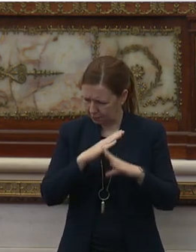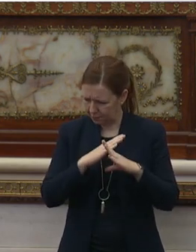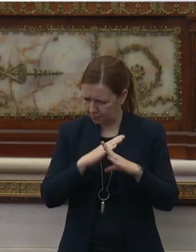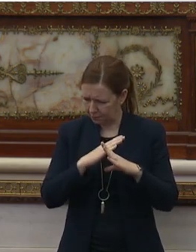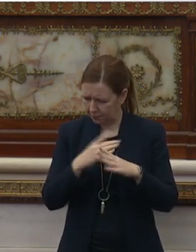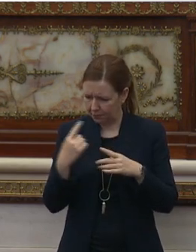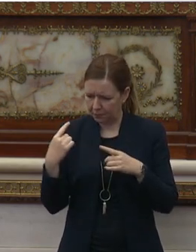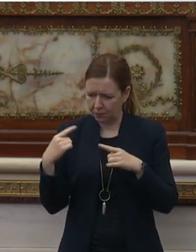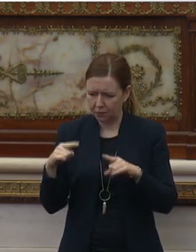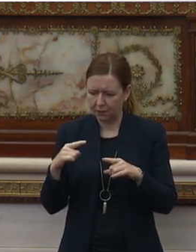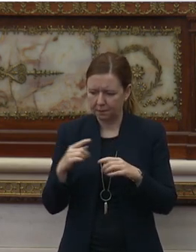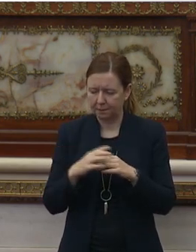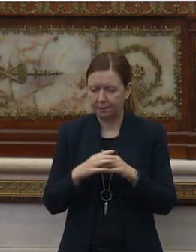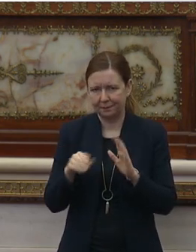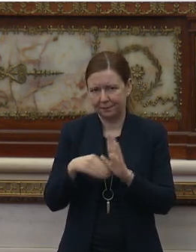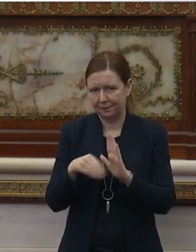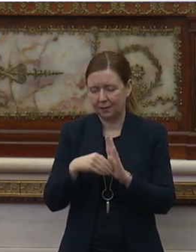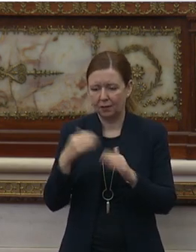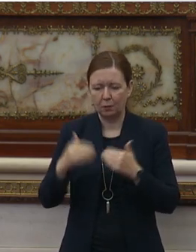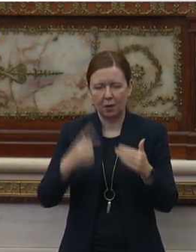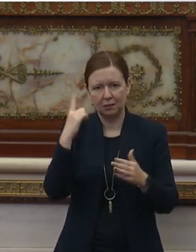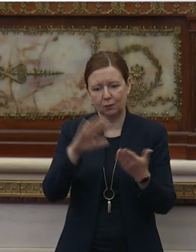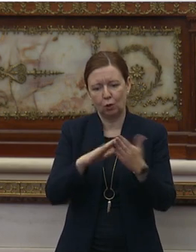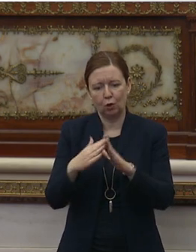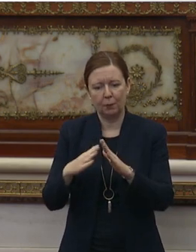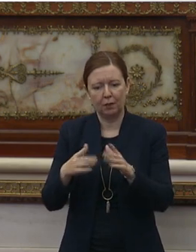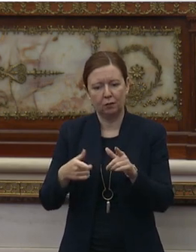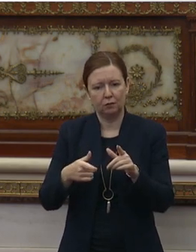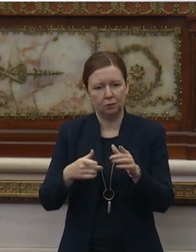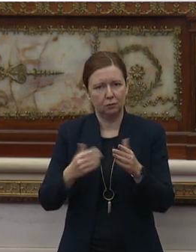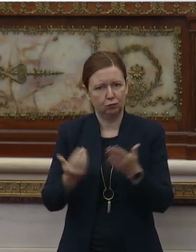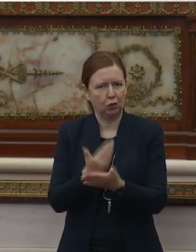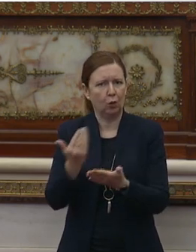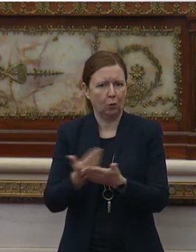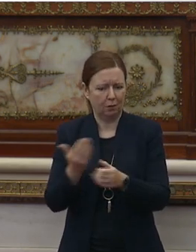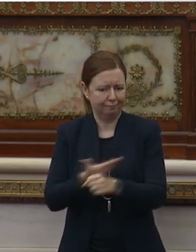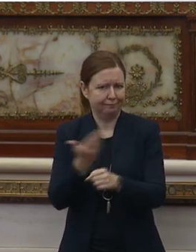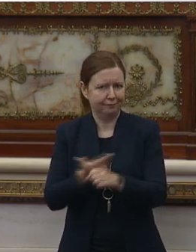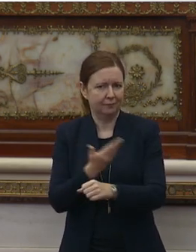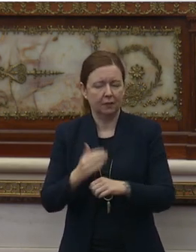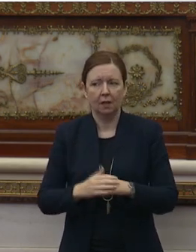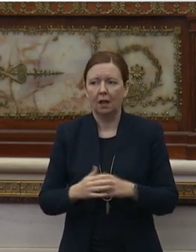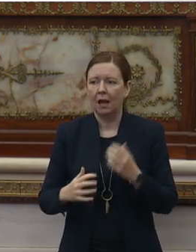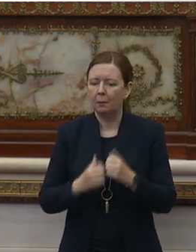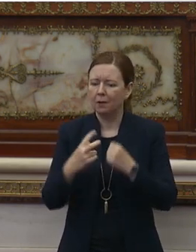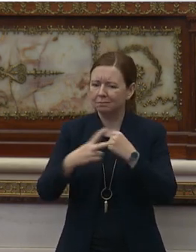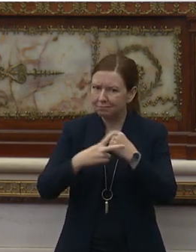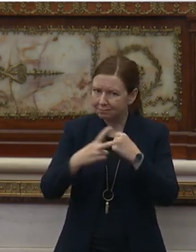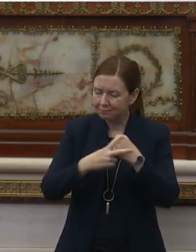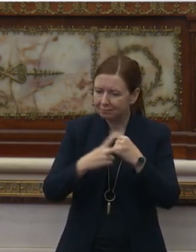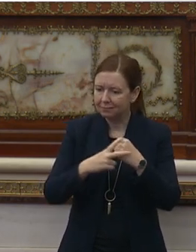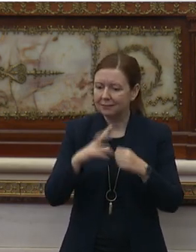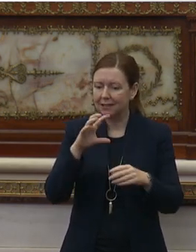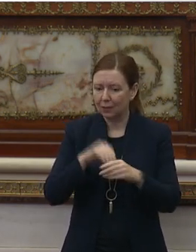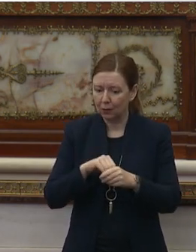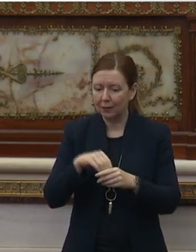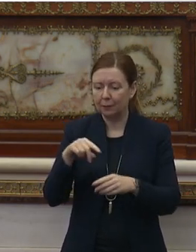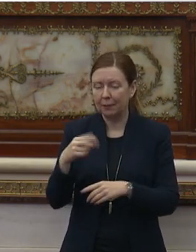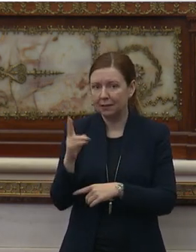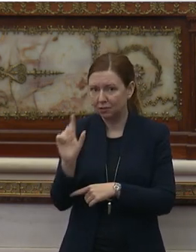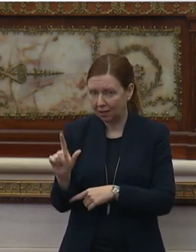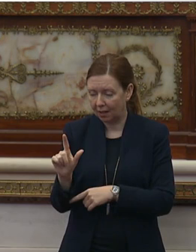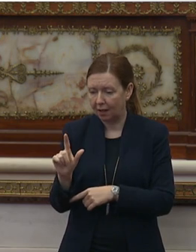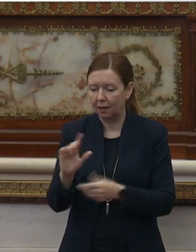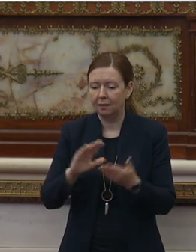during the process of urban renewal, and that that multiple preservation groups, including Repoint's PHL,